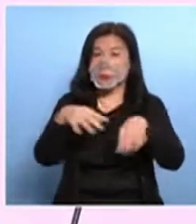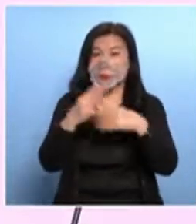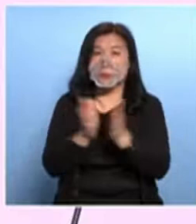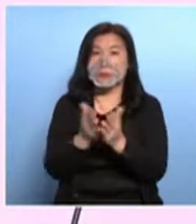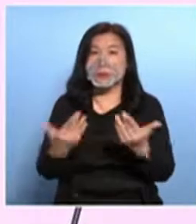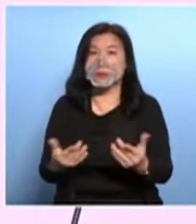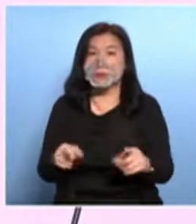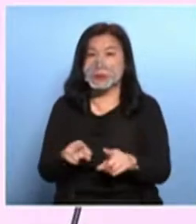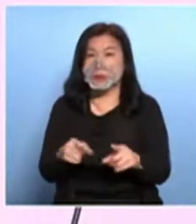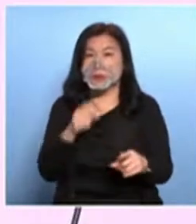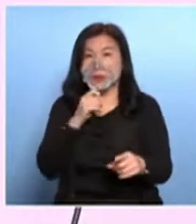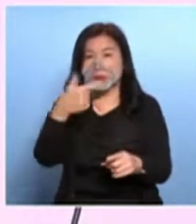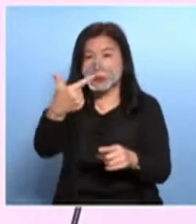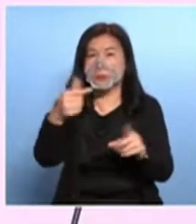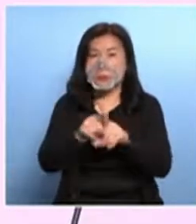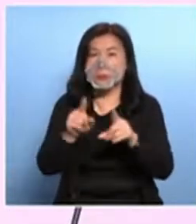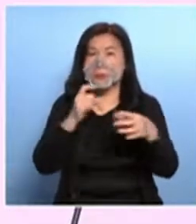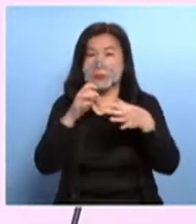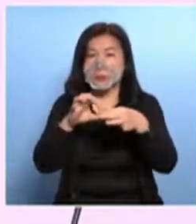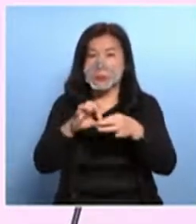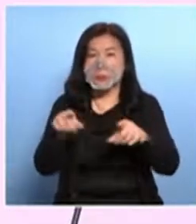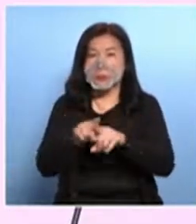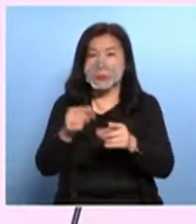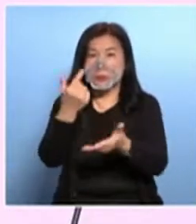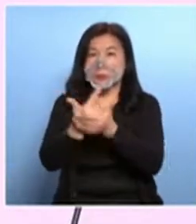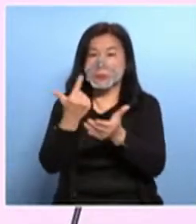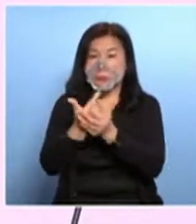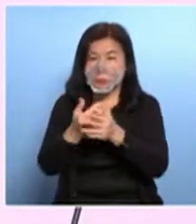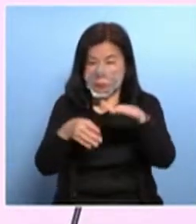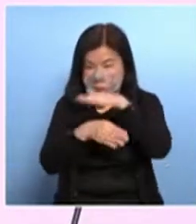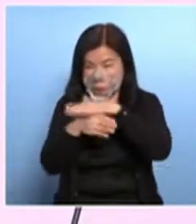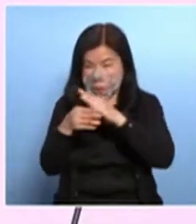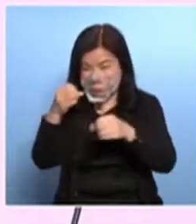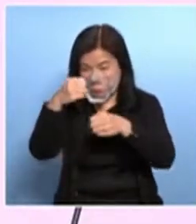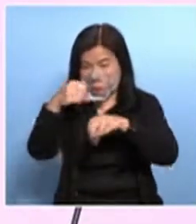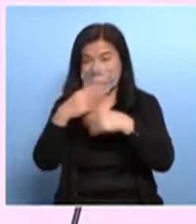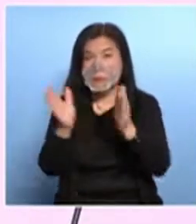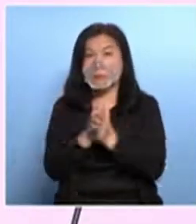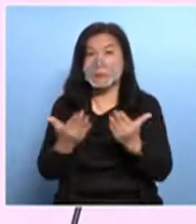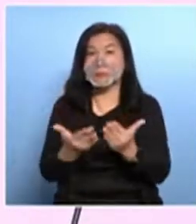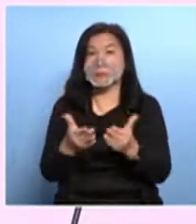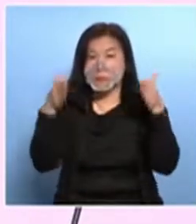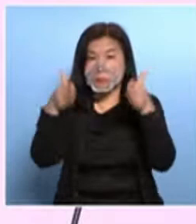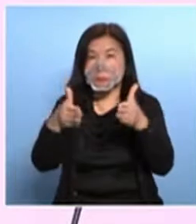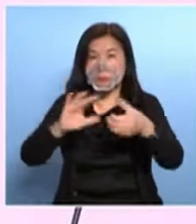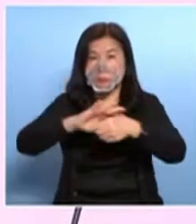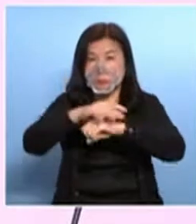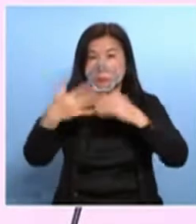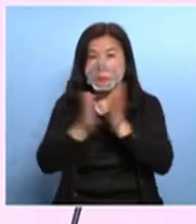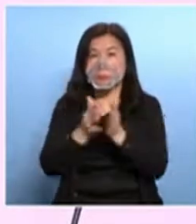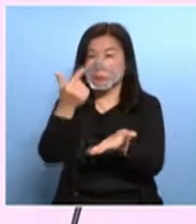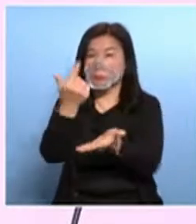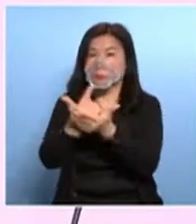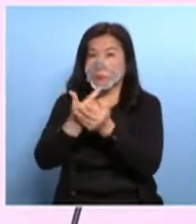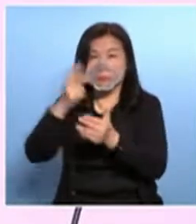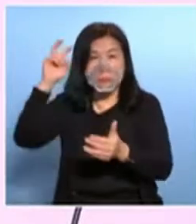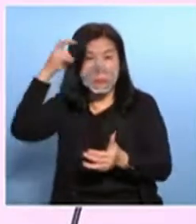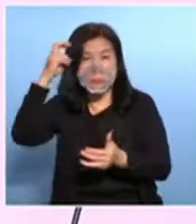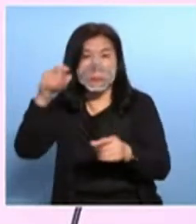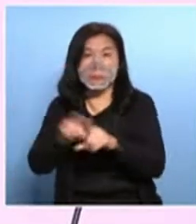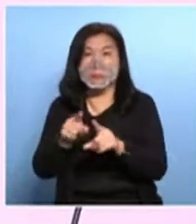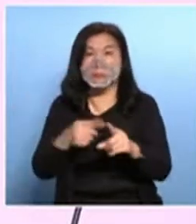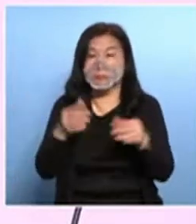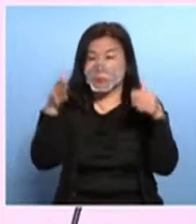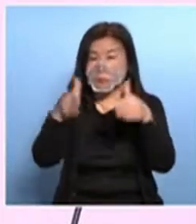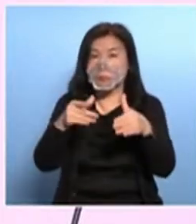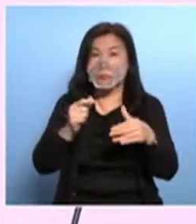relevant state key laboratories as the basis, we can pull together top-notch research teams from all over the world and focus our efforts